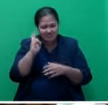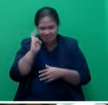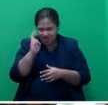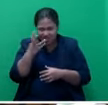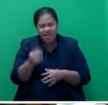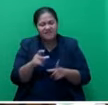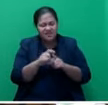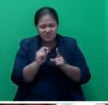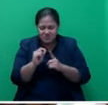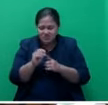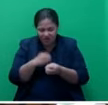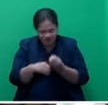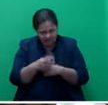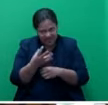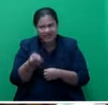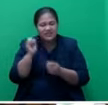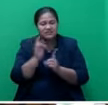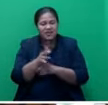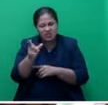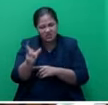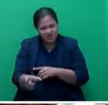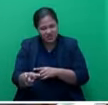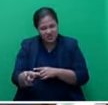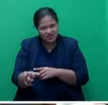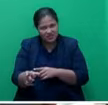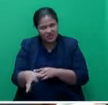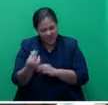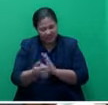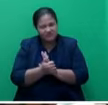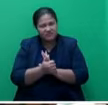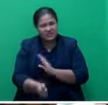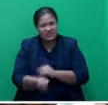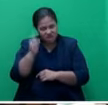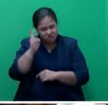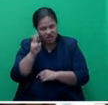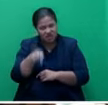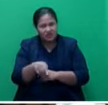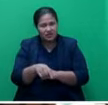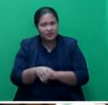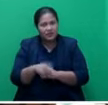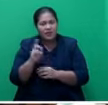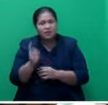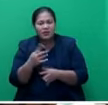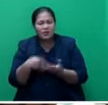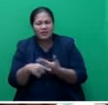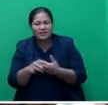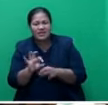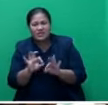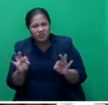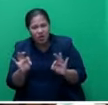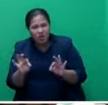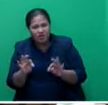DPP's office has got a specialized office regarding that. So it does not in any way negate or derogate away from